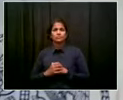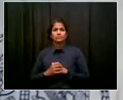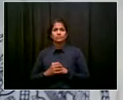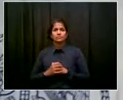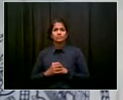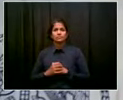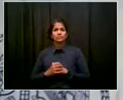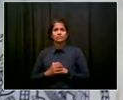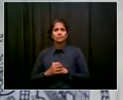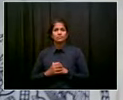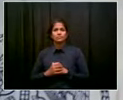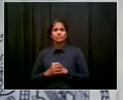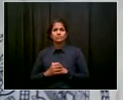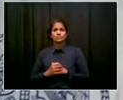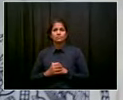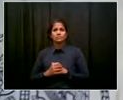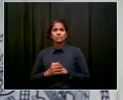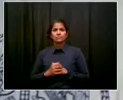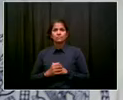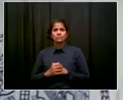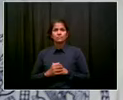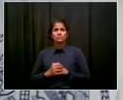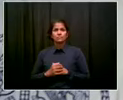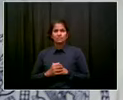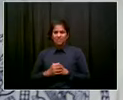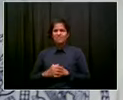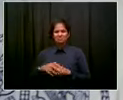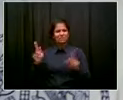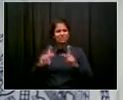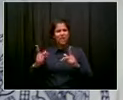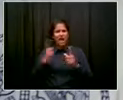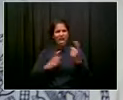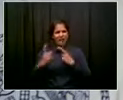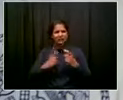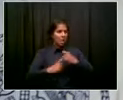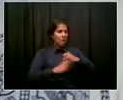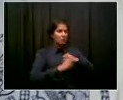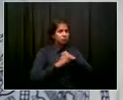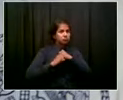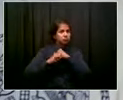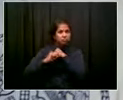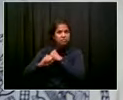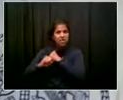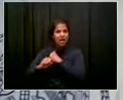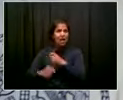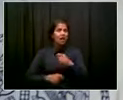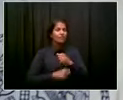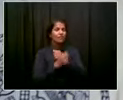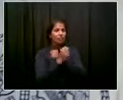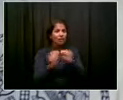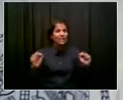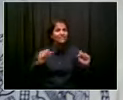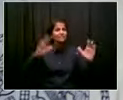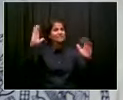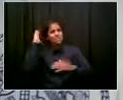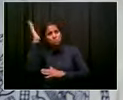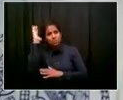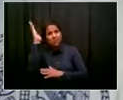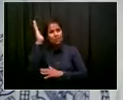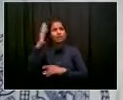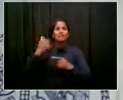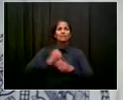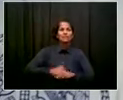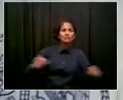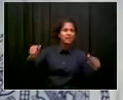norms are we protecting freedom of speech freedom assembly of course we are and we will always the new york city is the open city new york